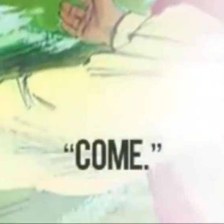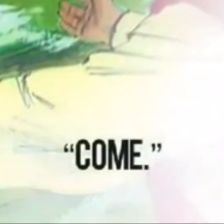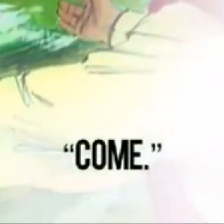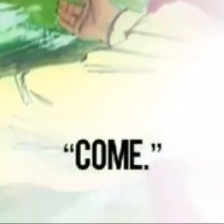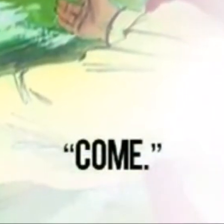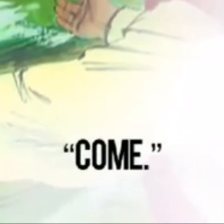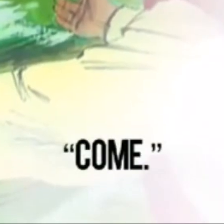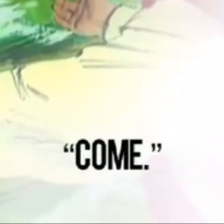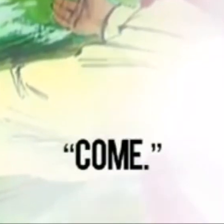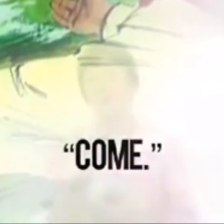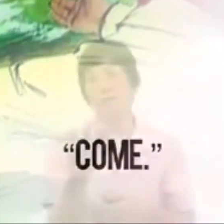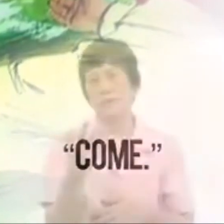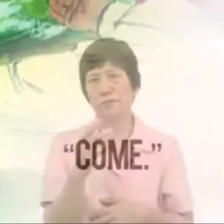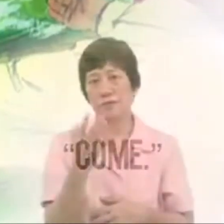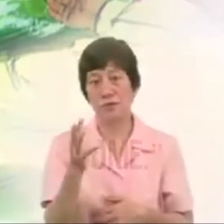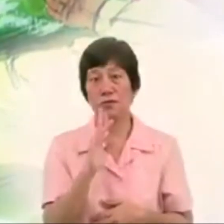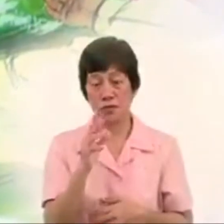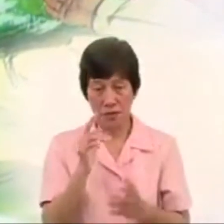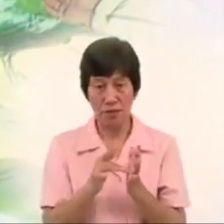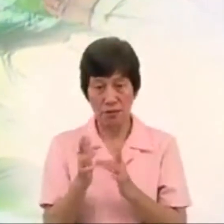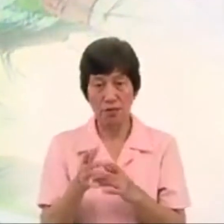And Jesus said, yes, you can walk.